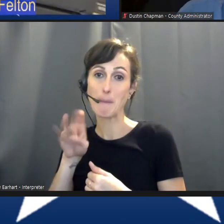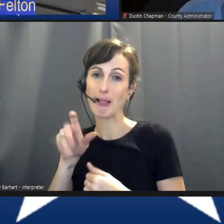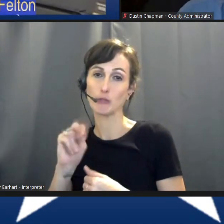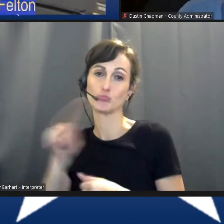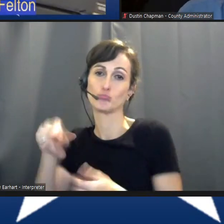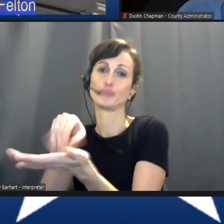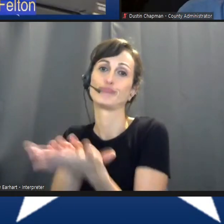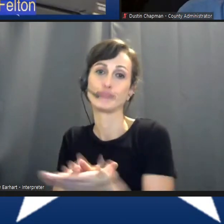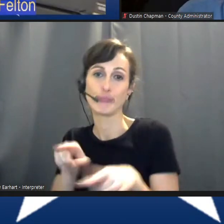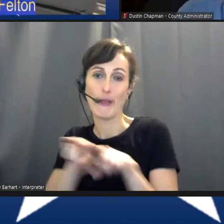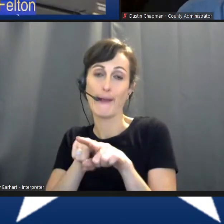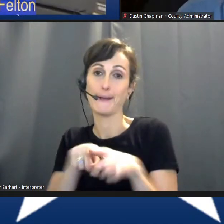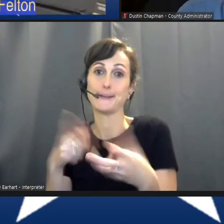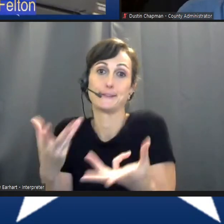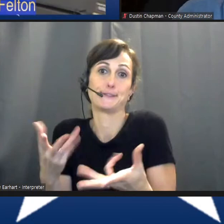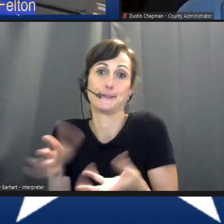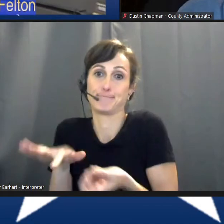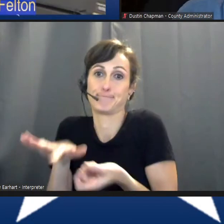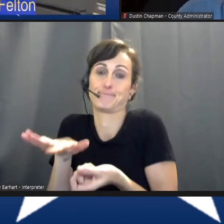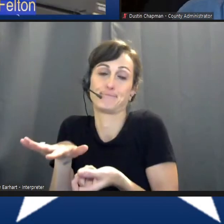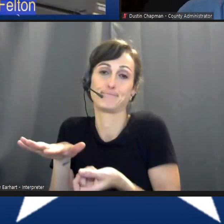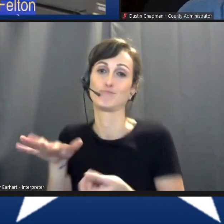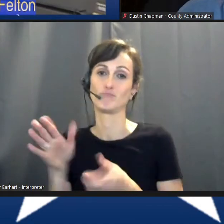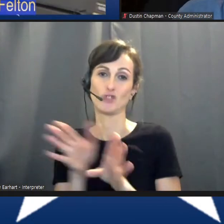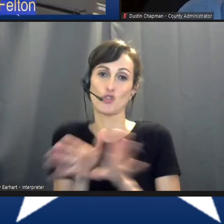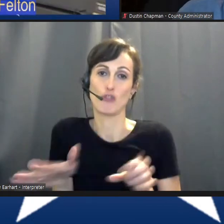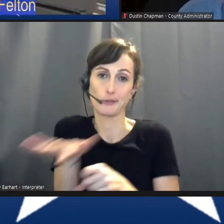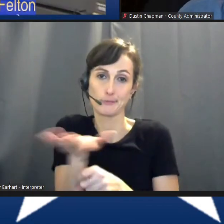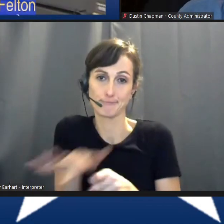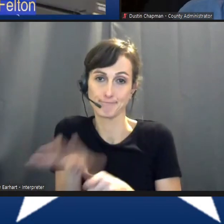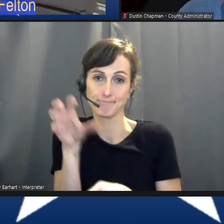as a holding spot. And